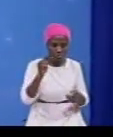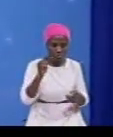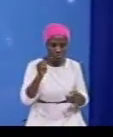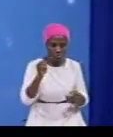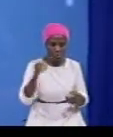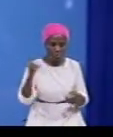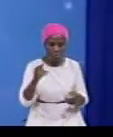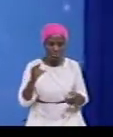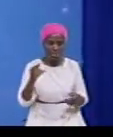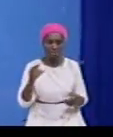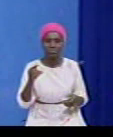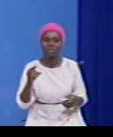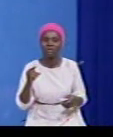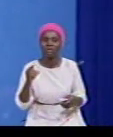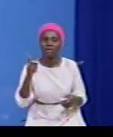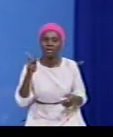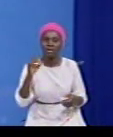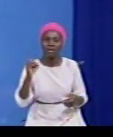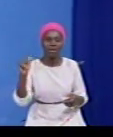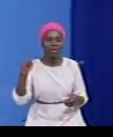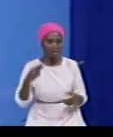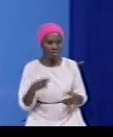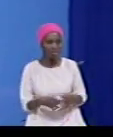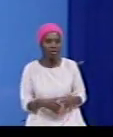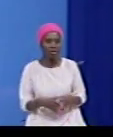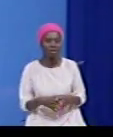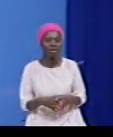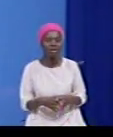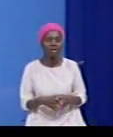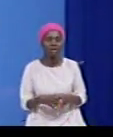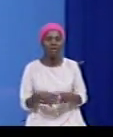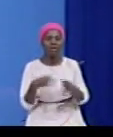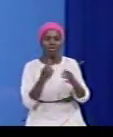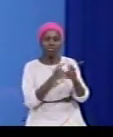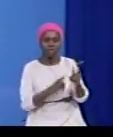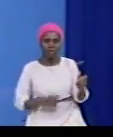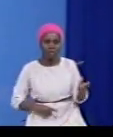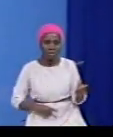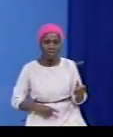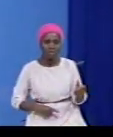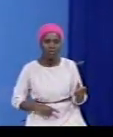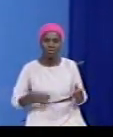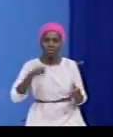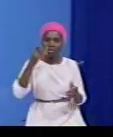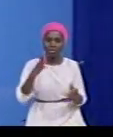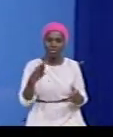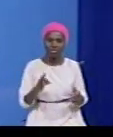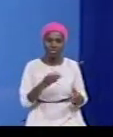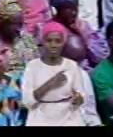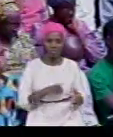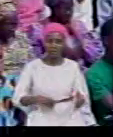the God of David thy father, I have heard thy prayer.